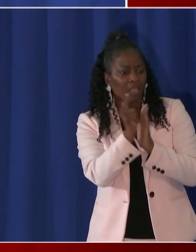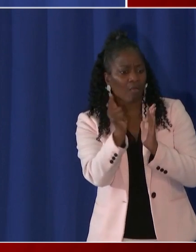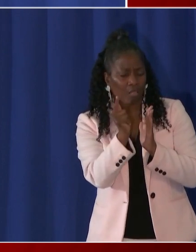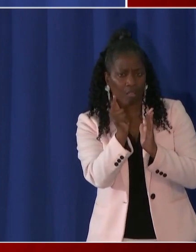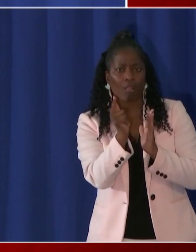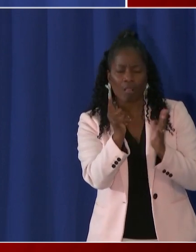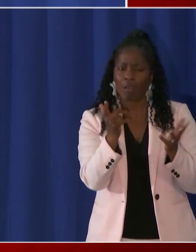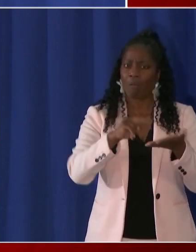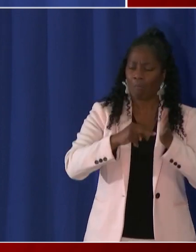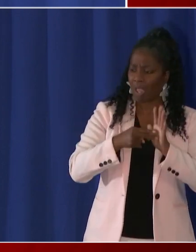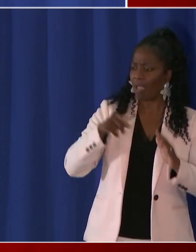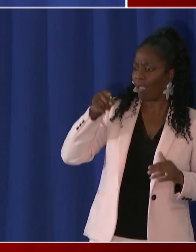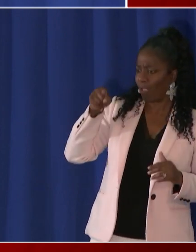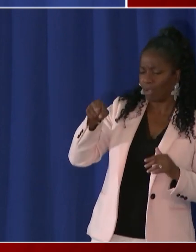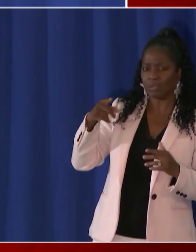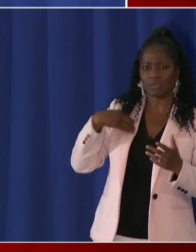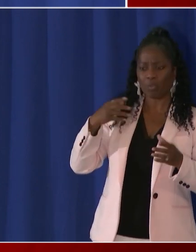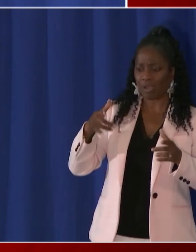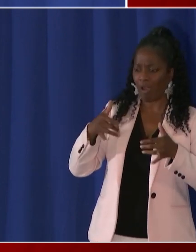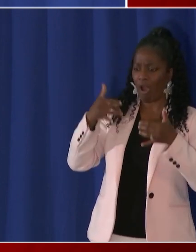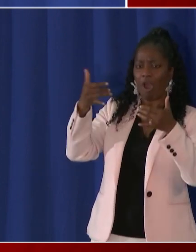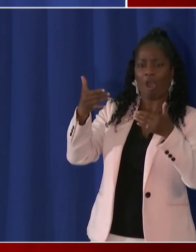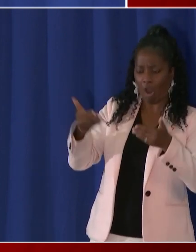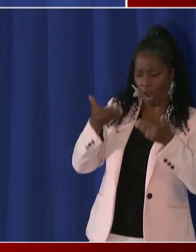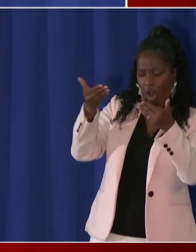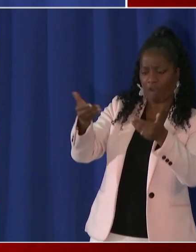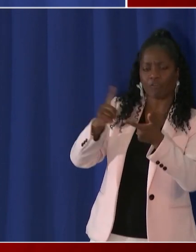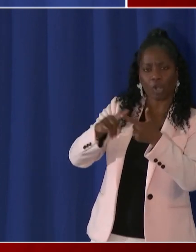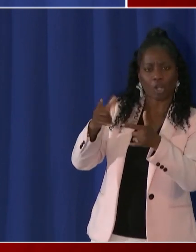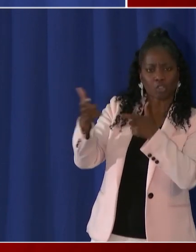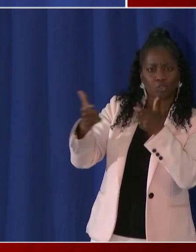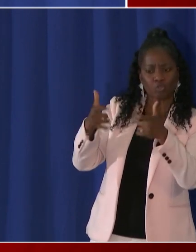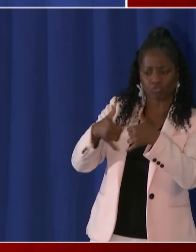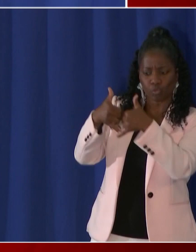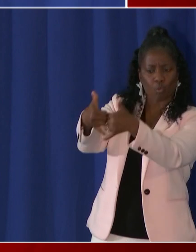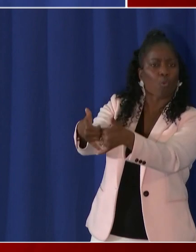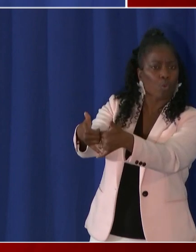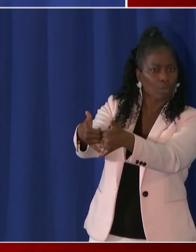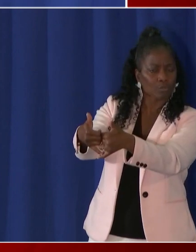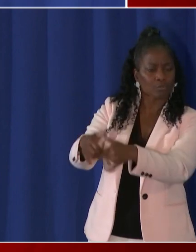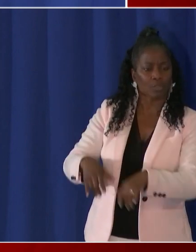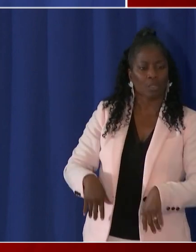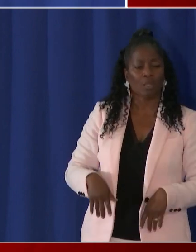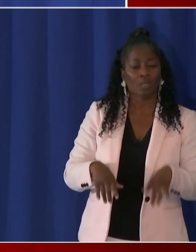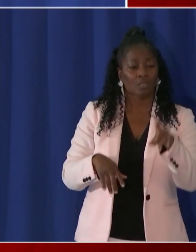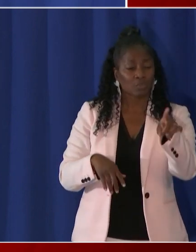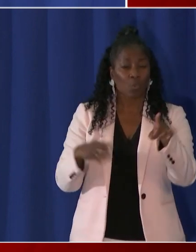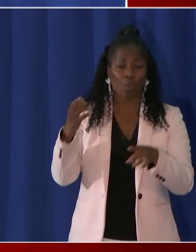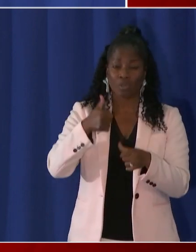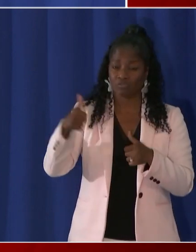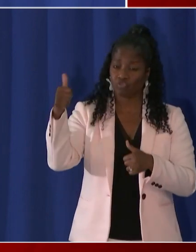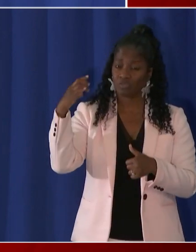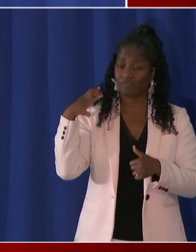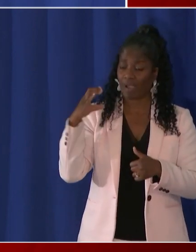reward. It's important. Now, the chief went over all of the guns that were